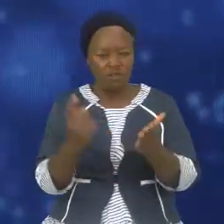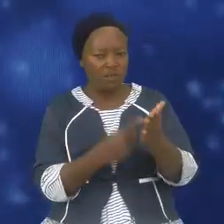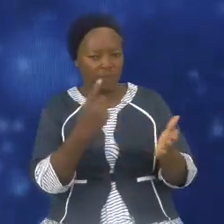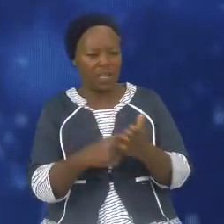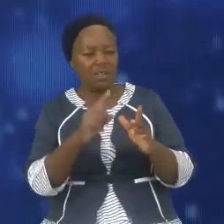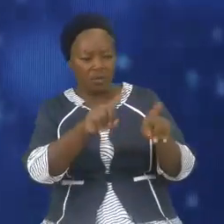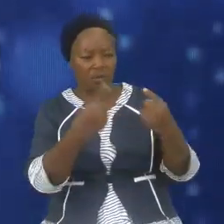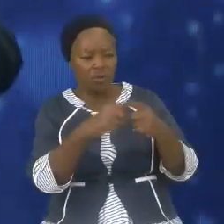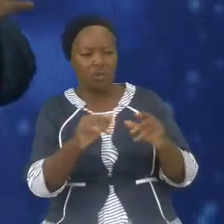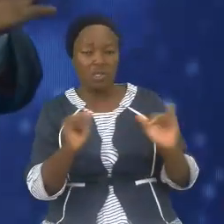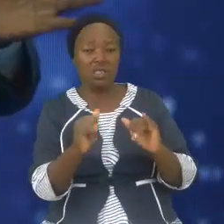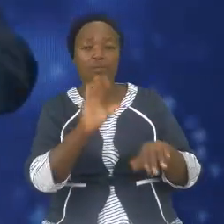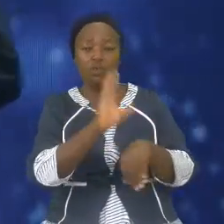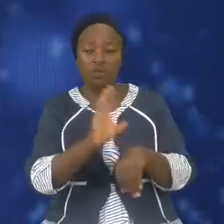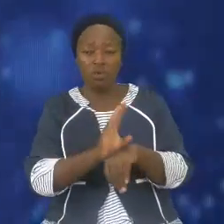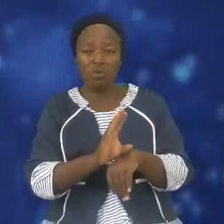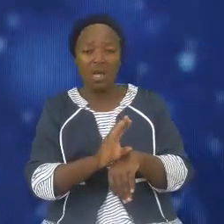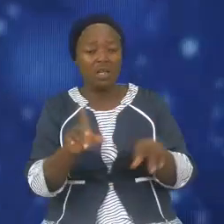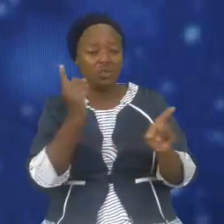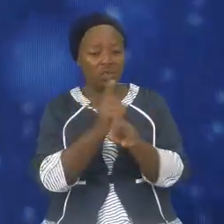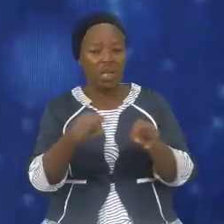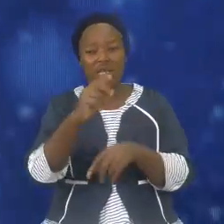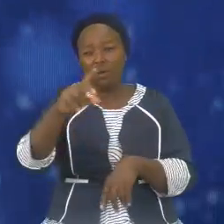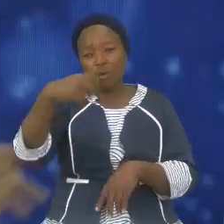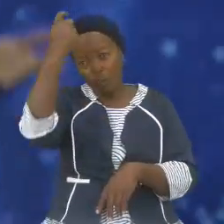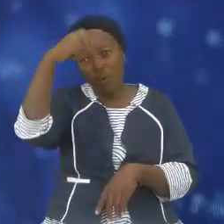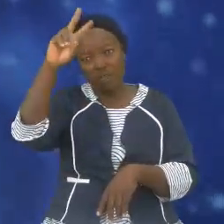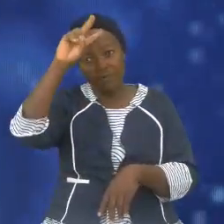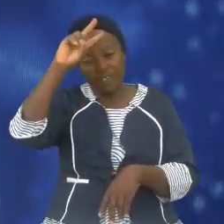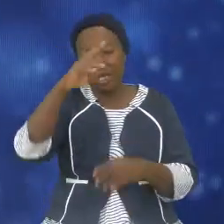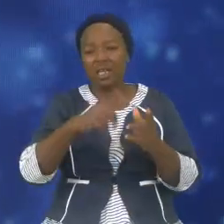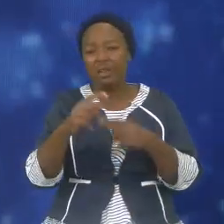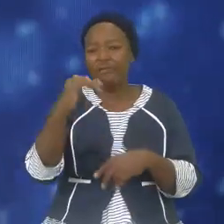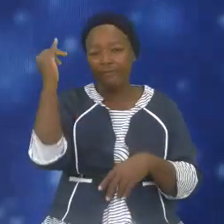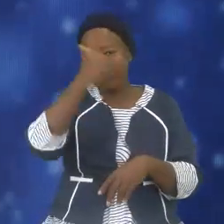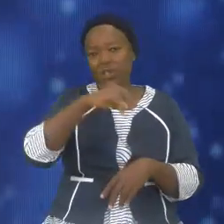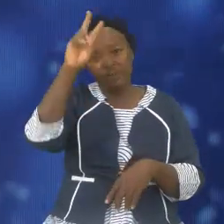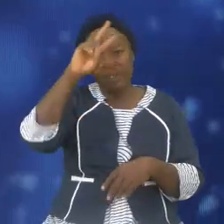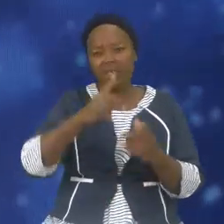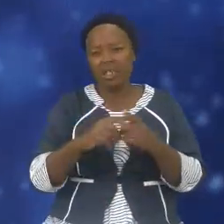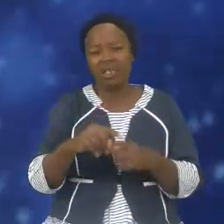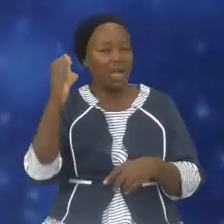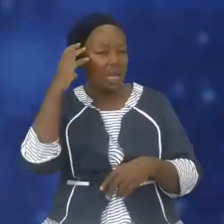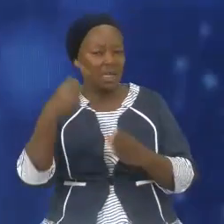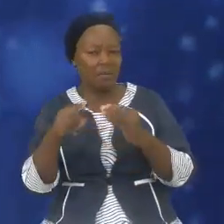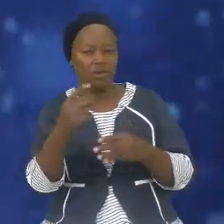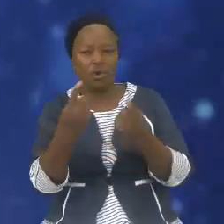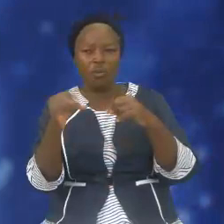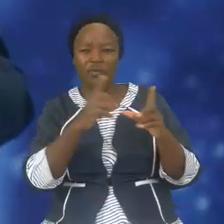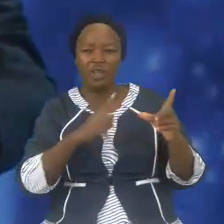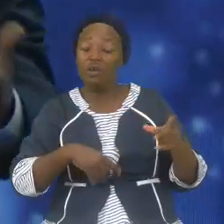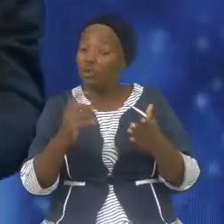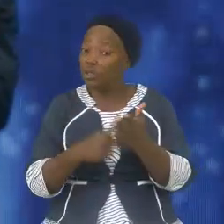same church, like the wise virgins and the foolish virgins, and they have heard about the coming of the Lord. Sometimes those